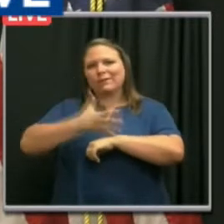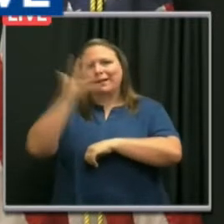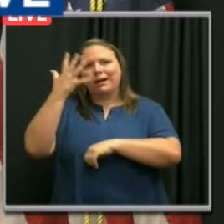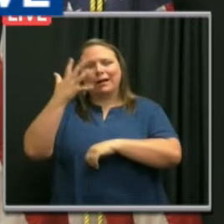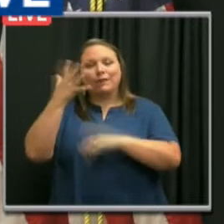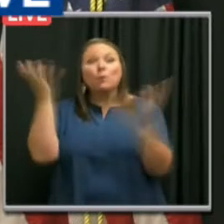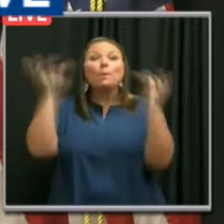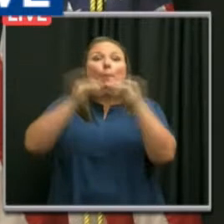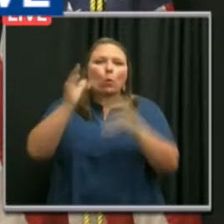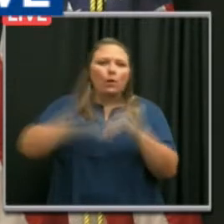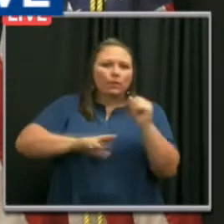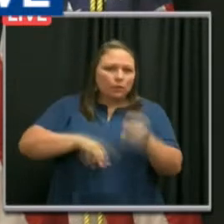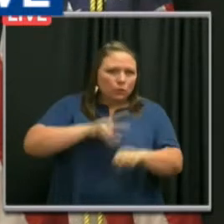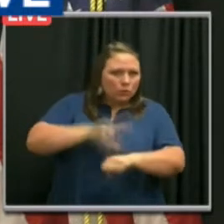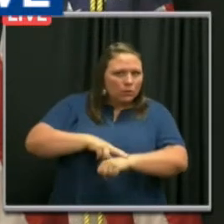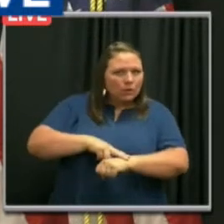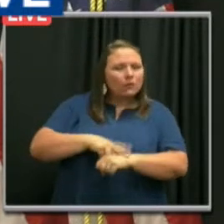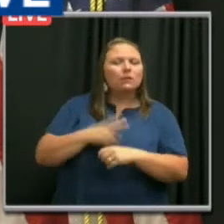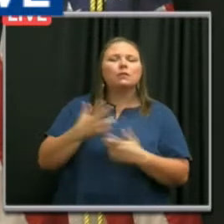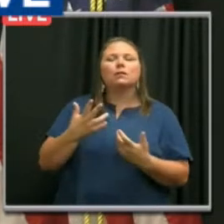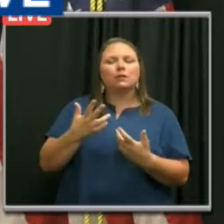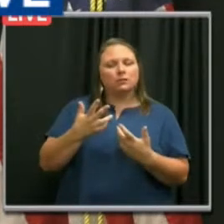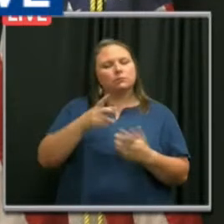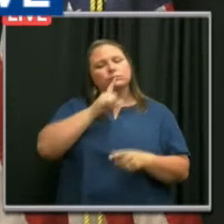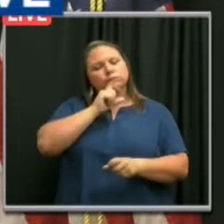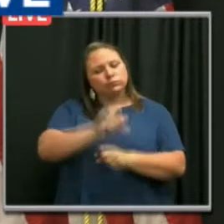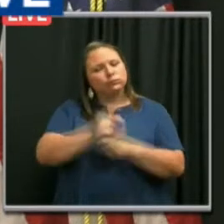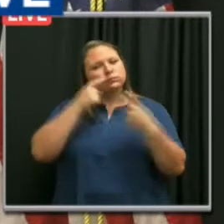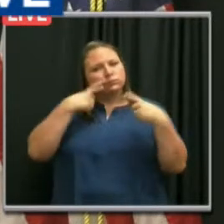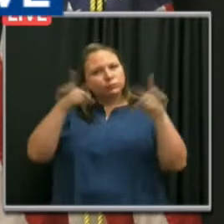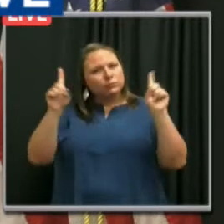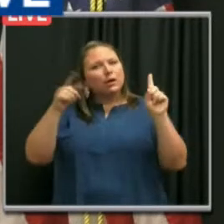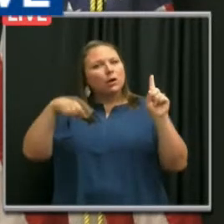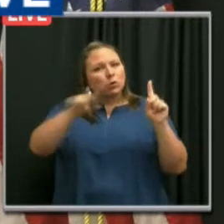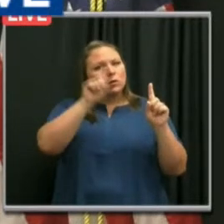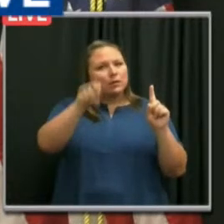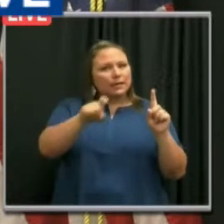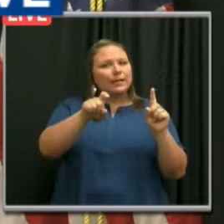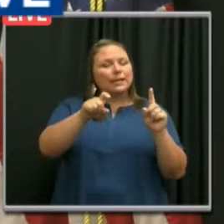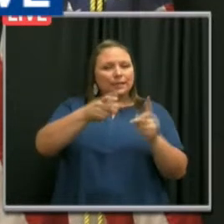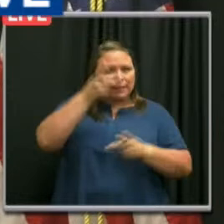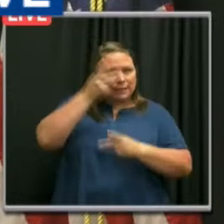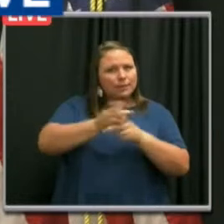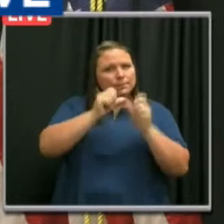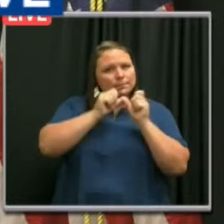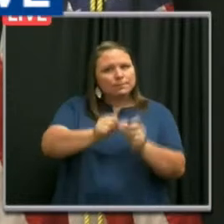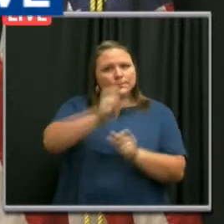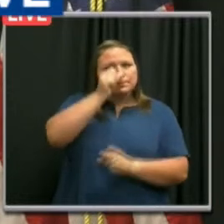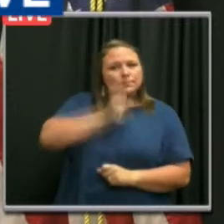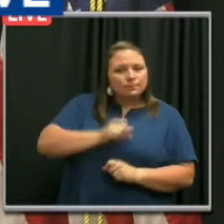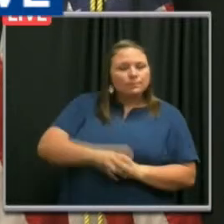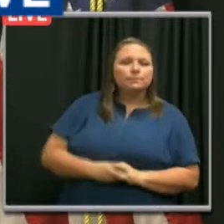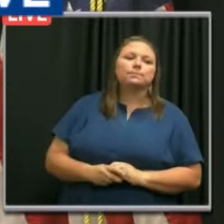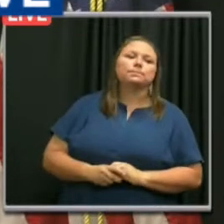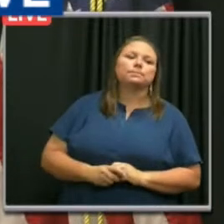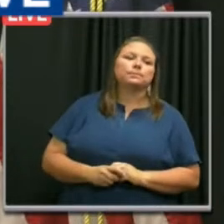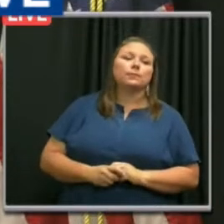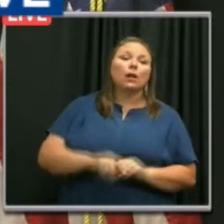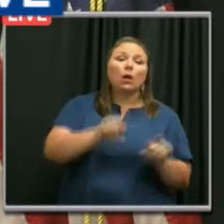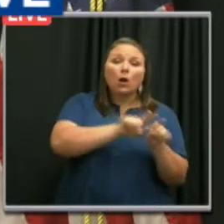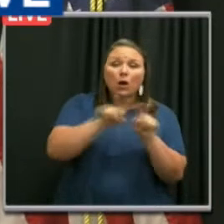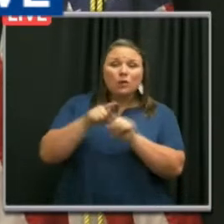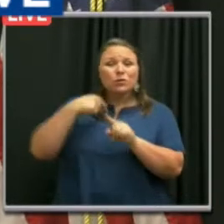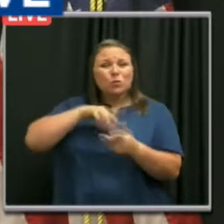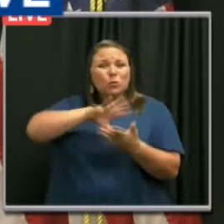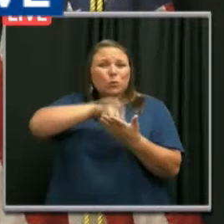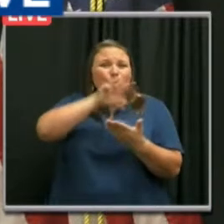times. And it's an accomplishment, and we need everybody to stay at it. And then also we have learning how